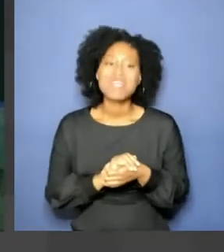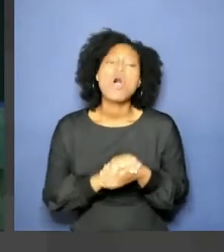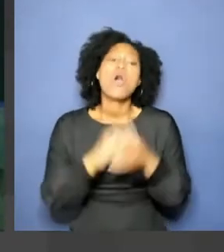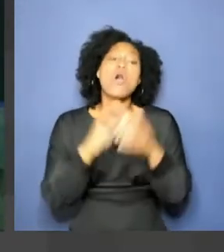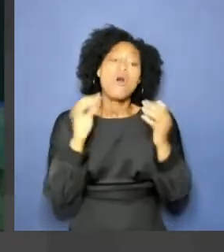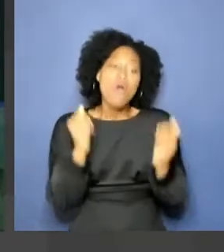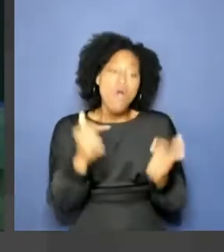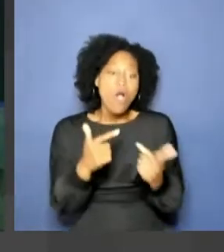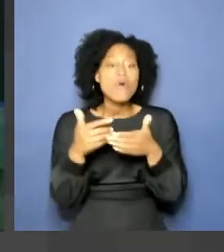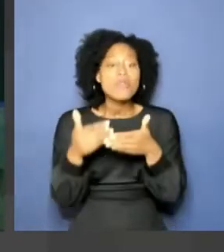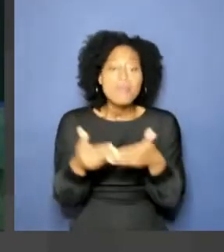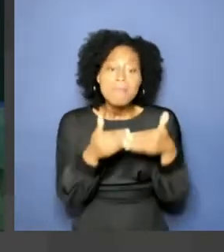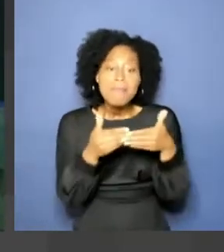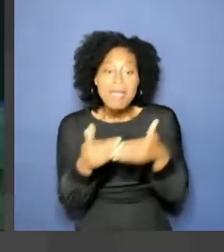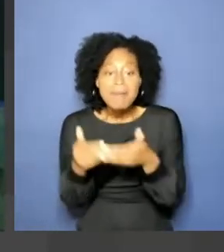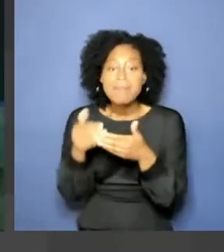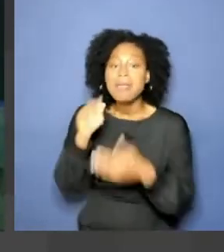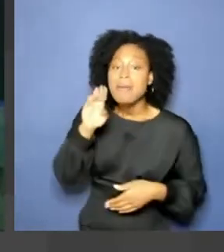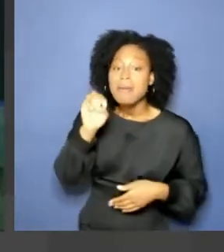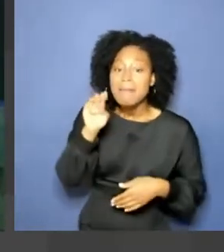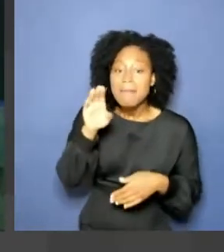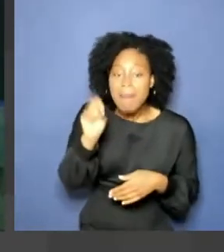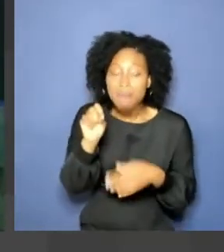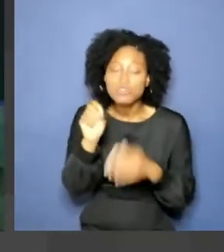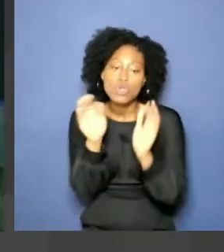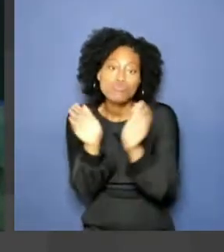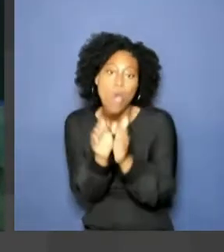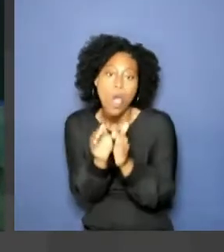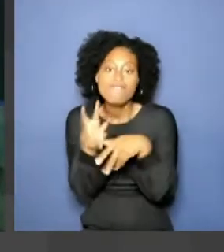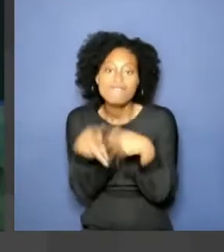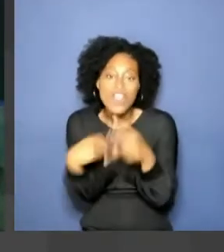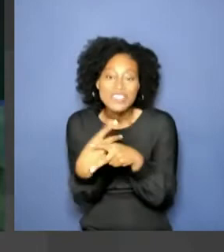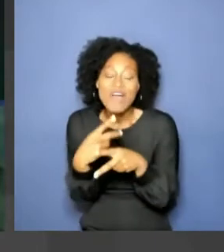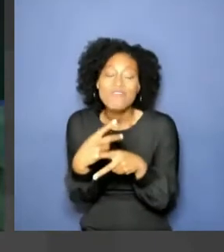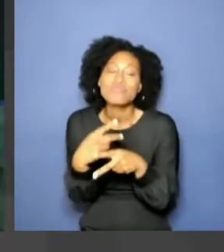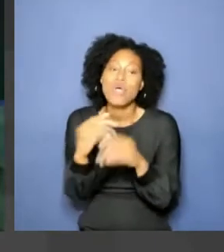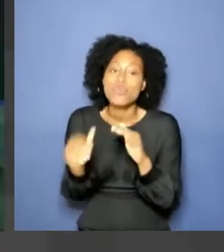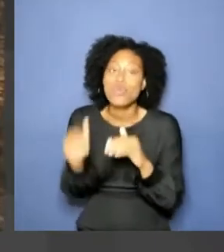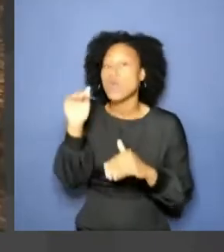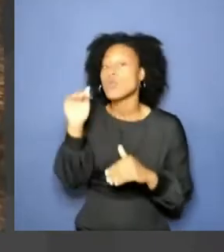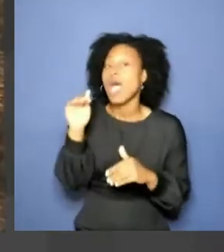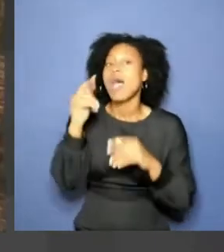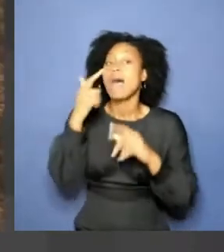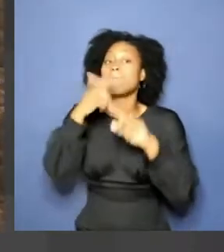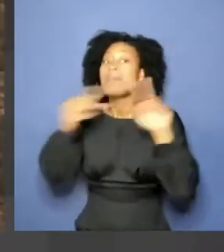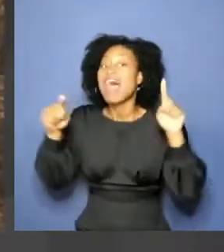are just like tiny versions of the grown-ups, but with frogs we're actually adding tadpoles.